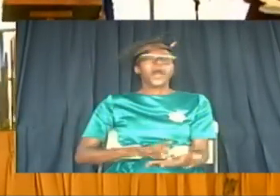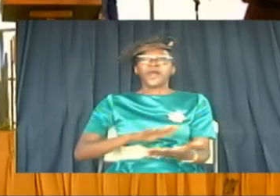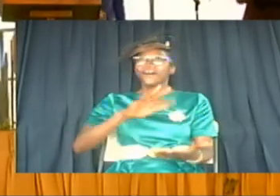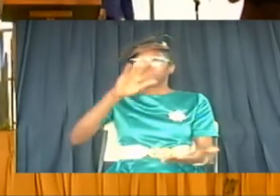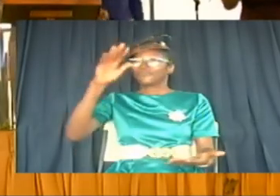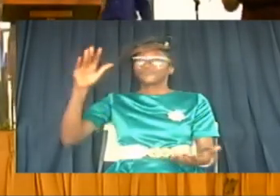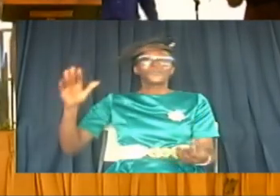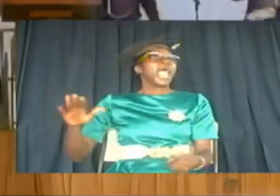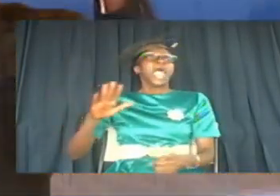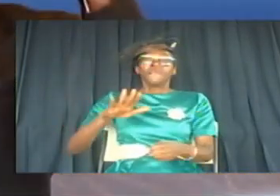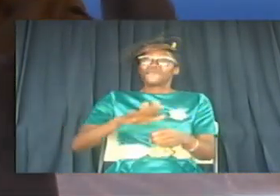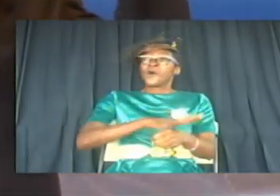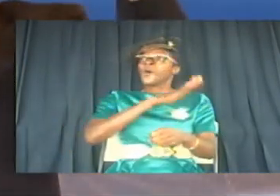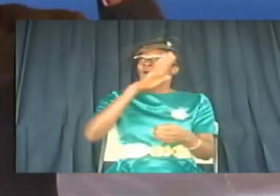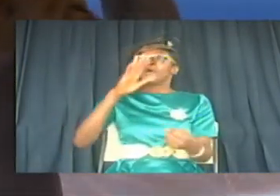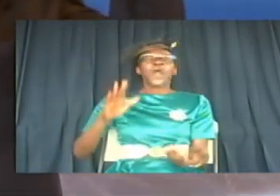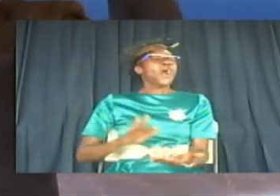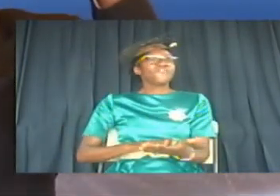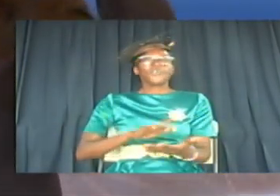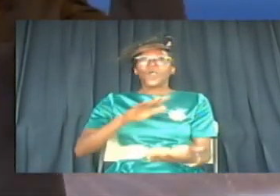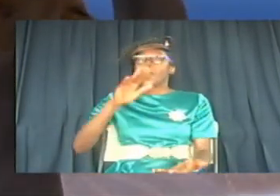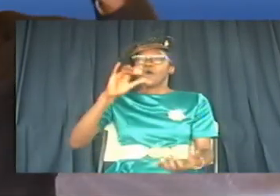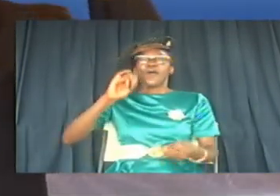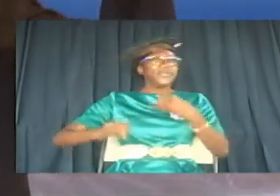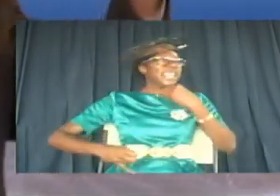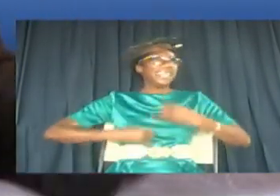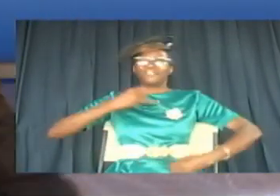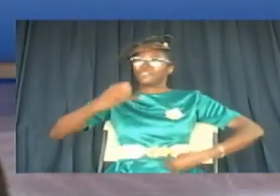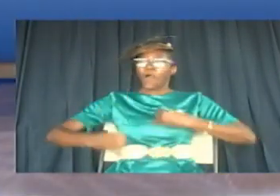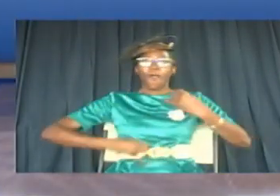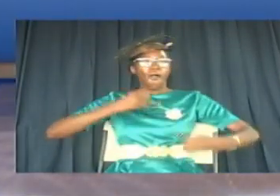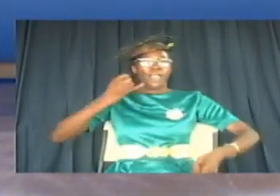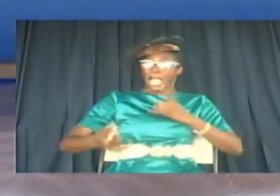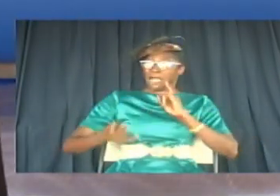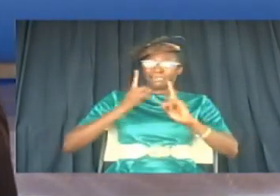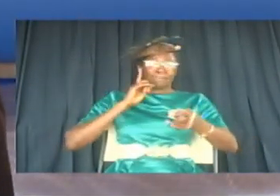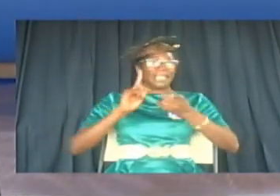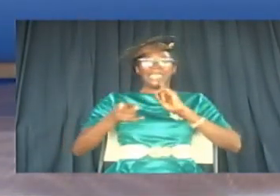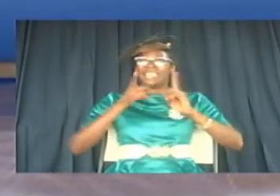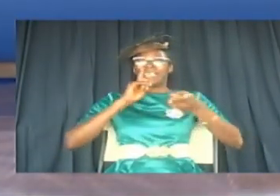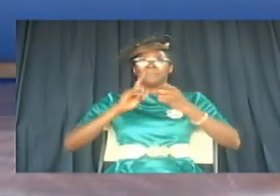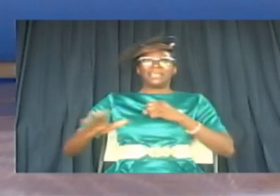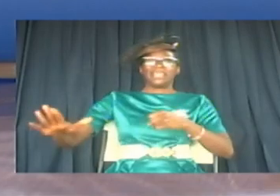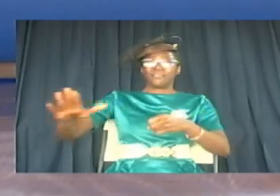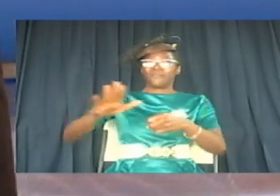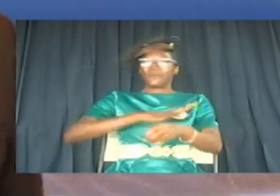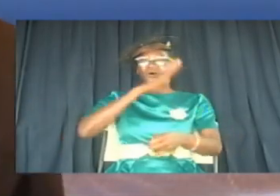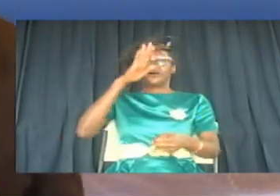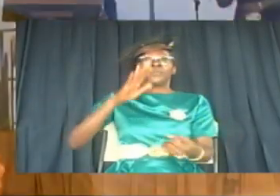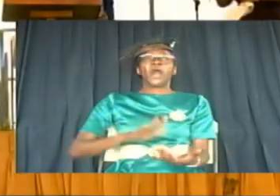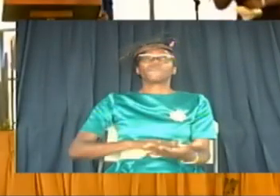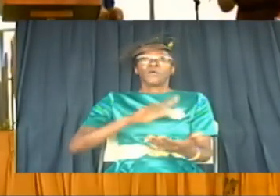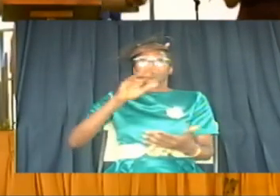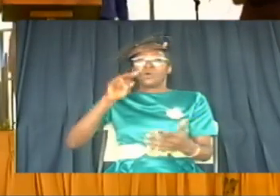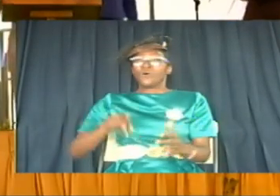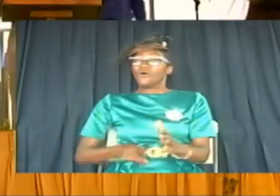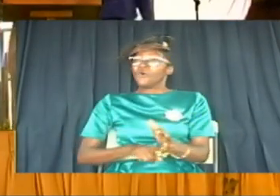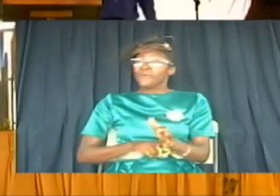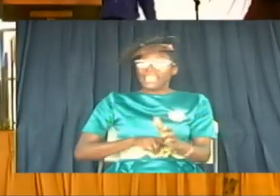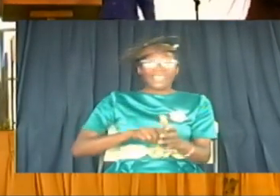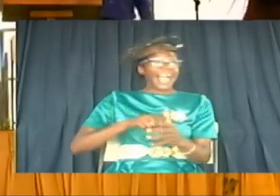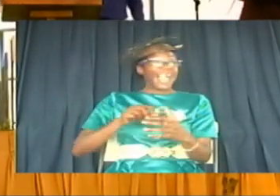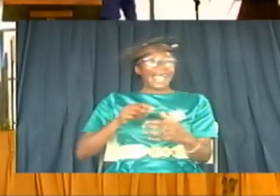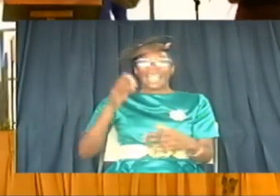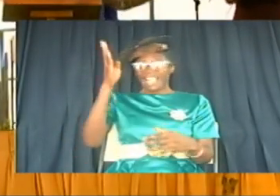of glory, full of glory. It's joy unspeakable and full of